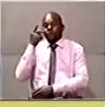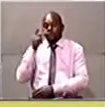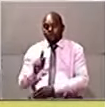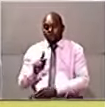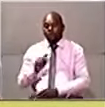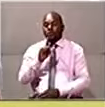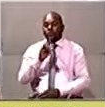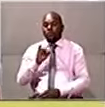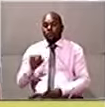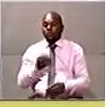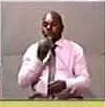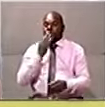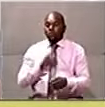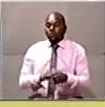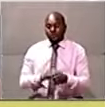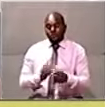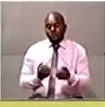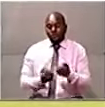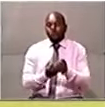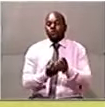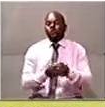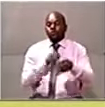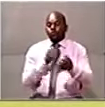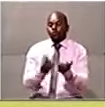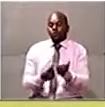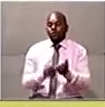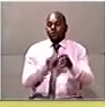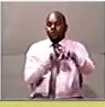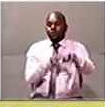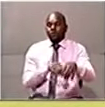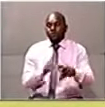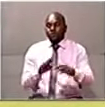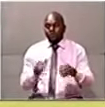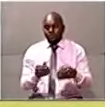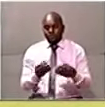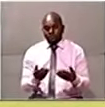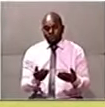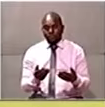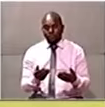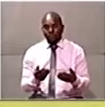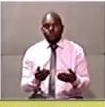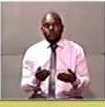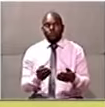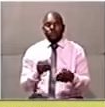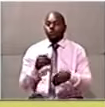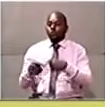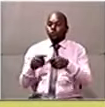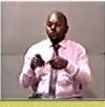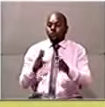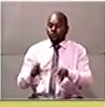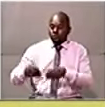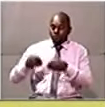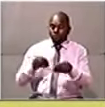Jun, pleaded support to Ugandan farmers. As I conclude, allow me to reiterate that the Korean government will continue to provide